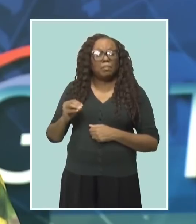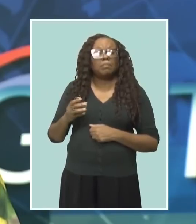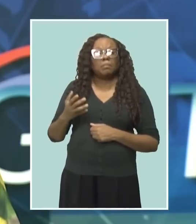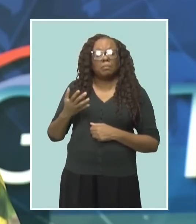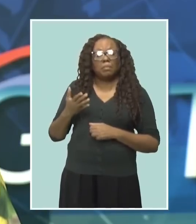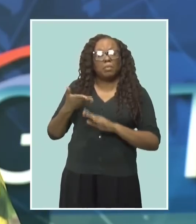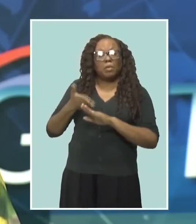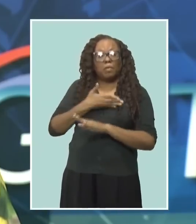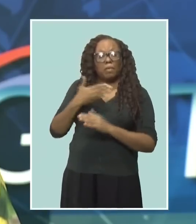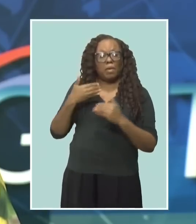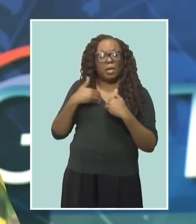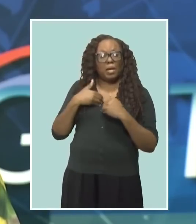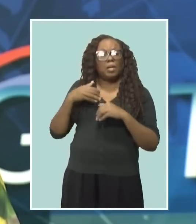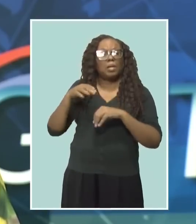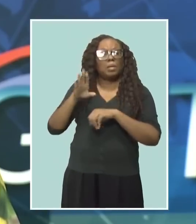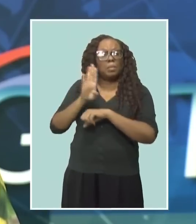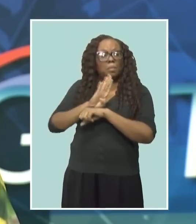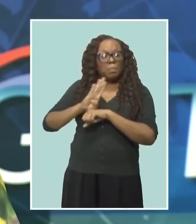B+